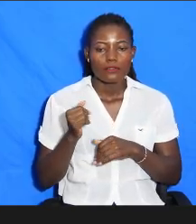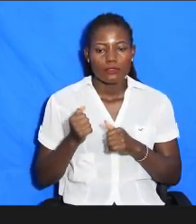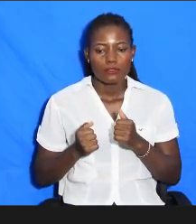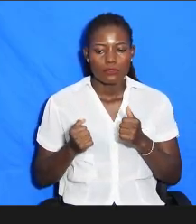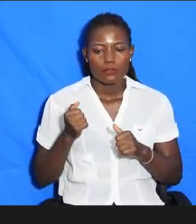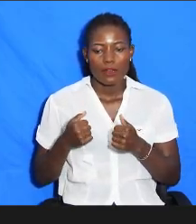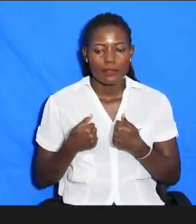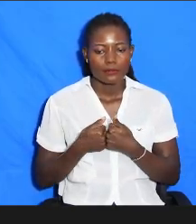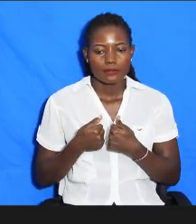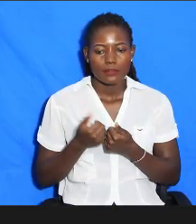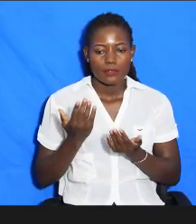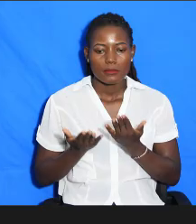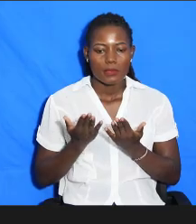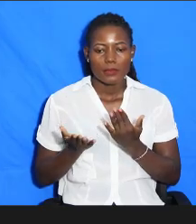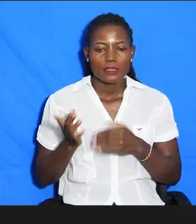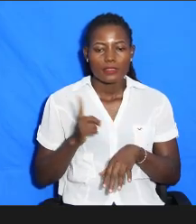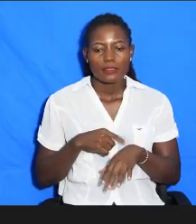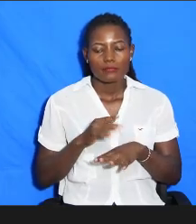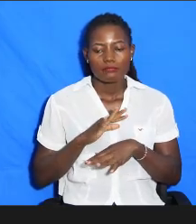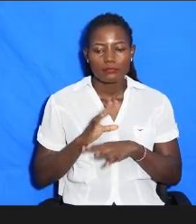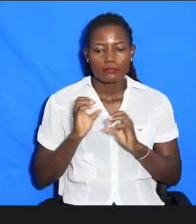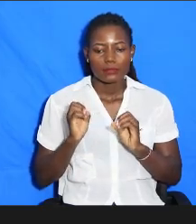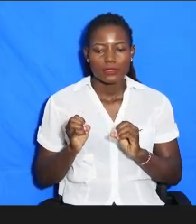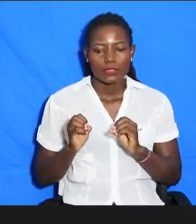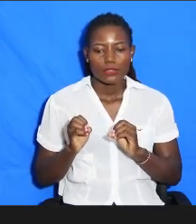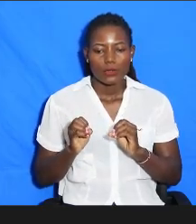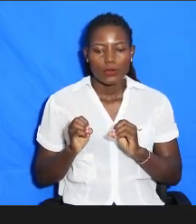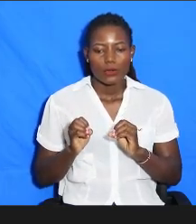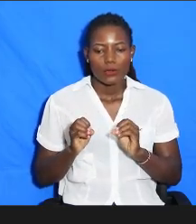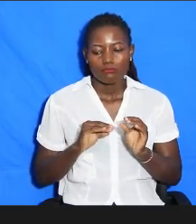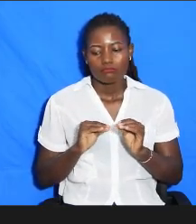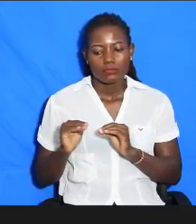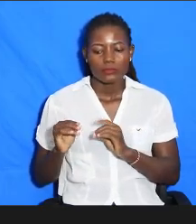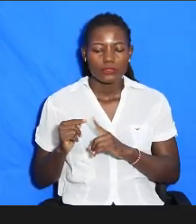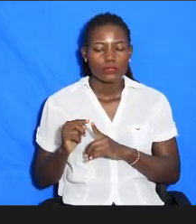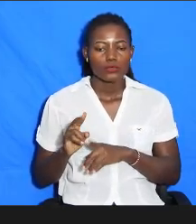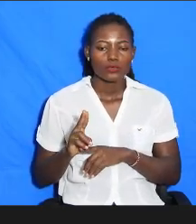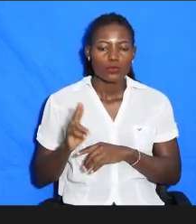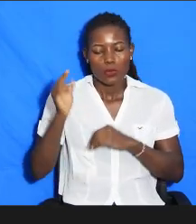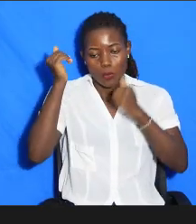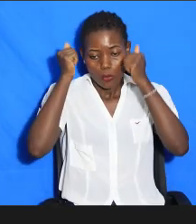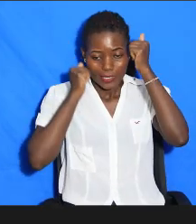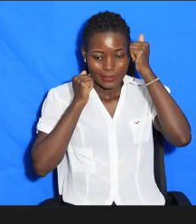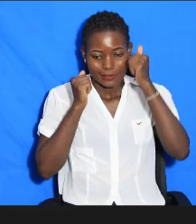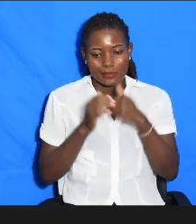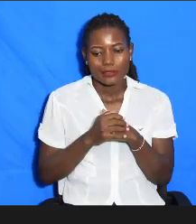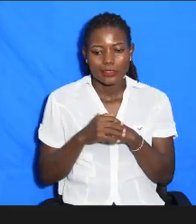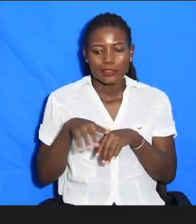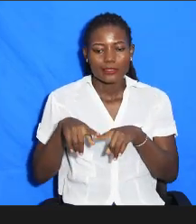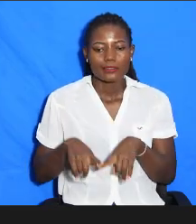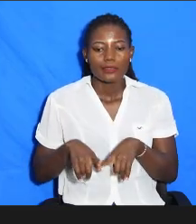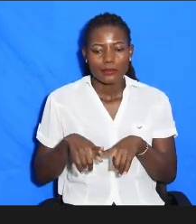still the times won't be ratified. Now they took the nationals to Lindsay. So now you see, like I was telling you, like it depends